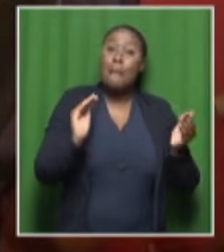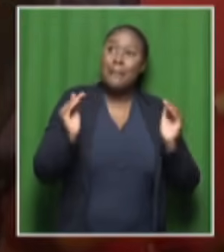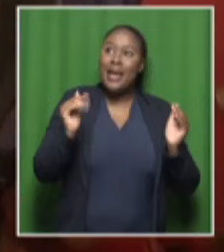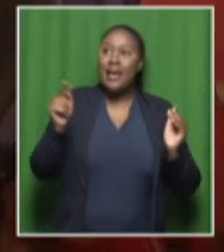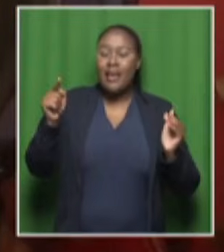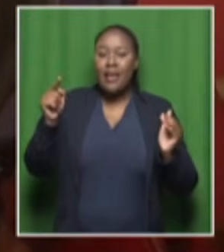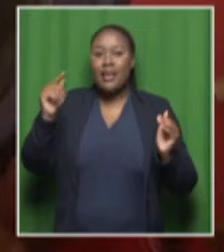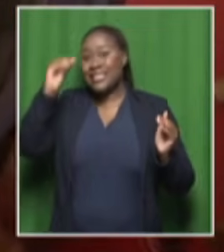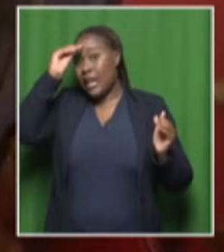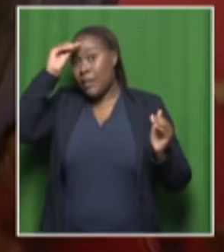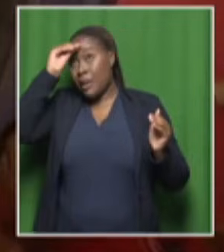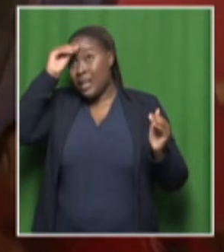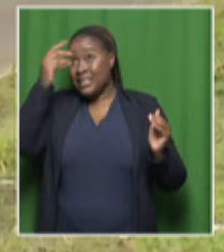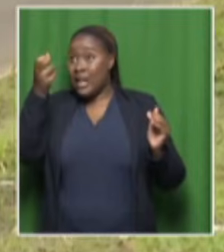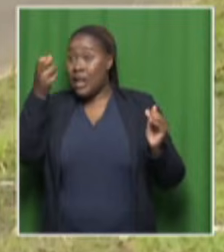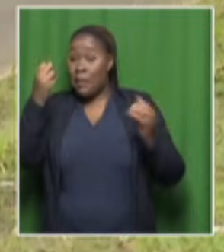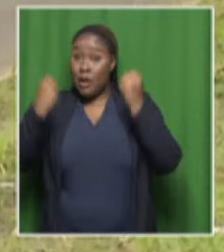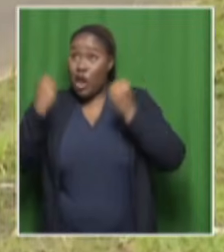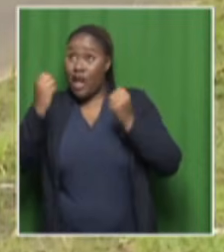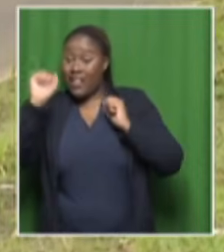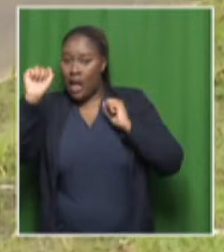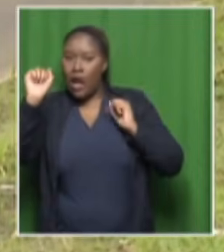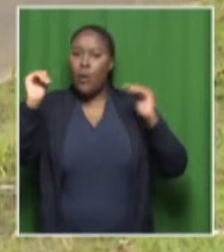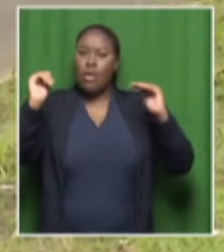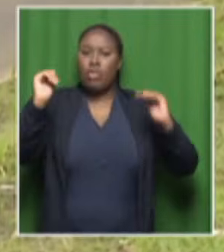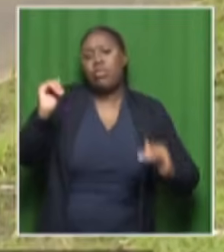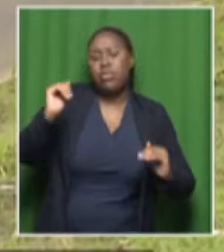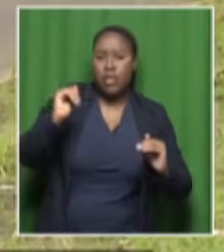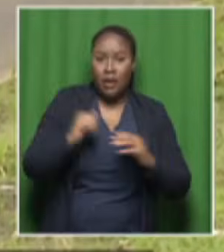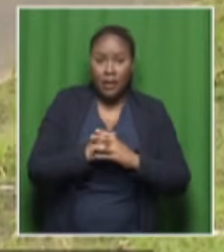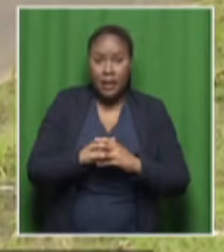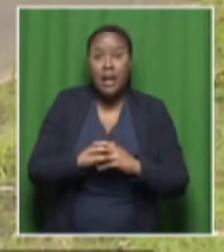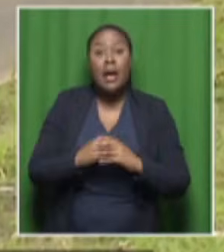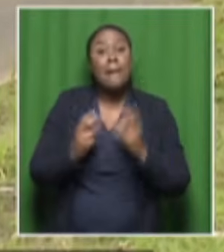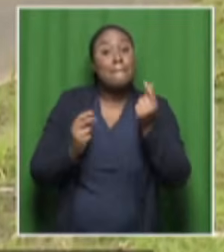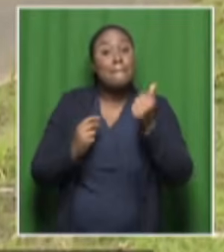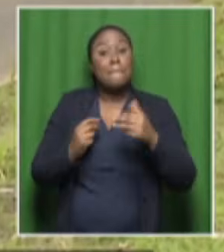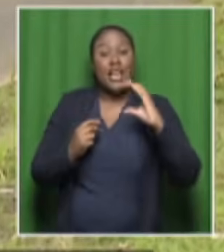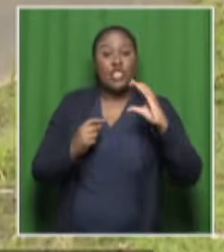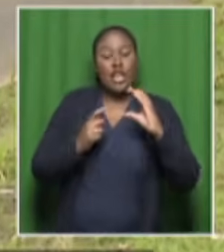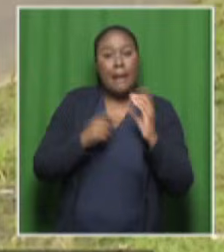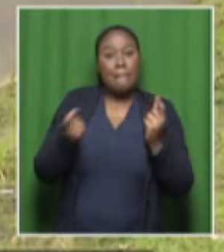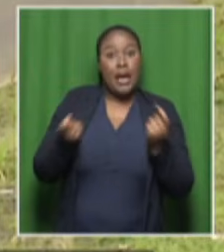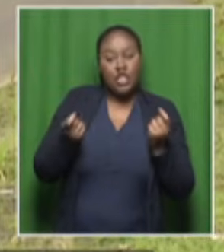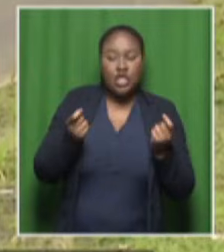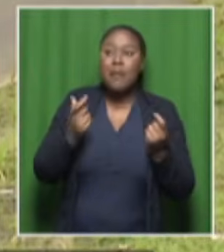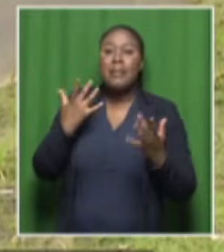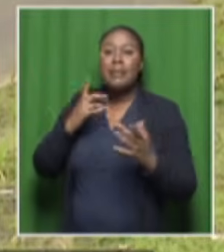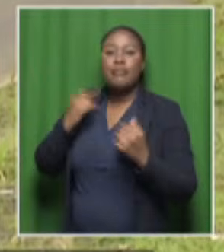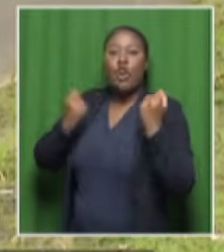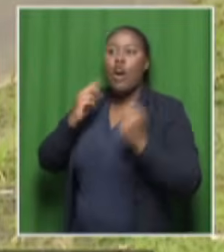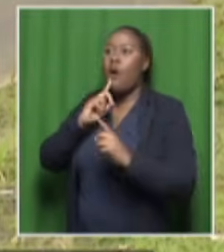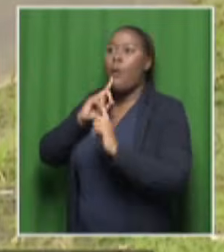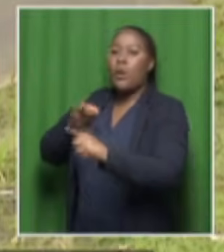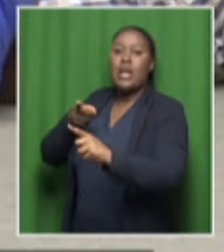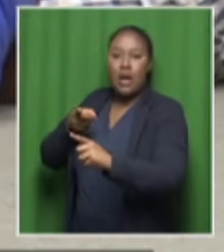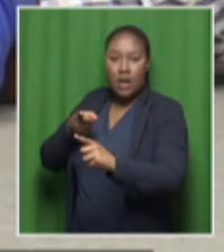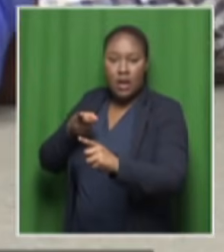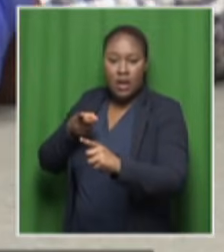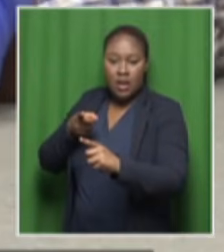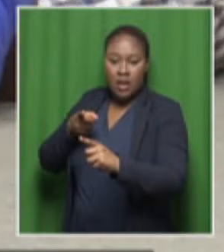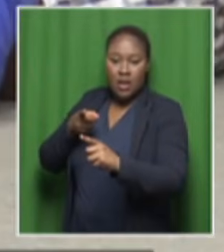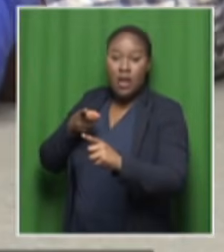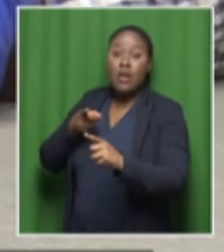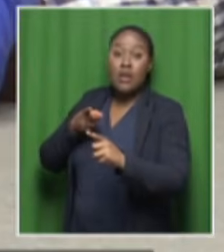believe in terms of management, in terms of managing a budget, for example, where you order the vehicles and it's simple